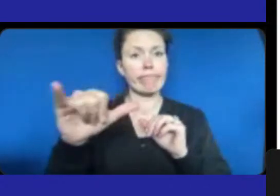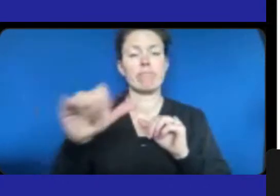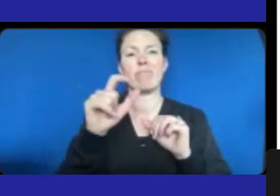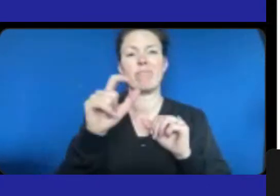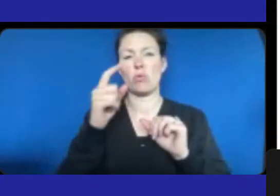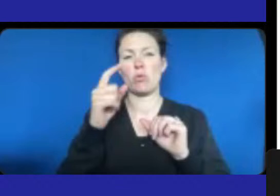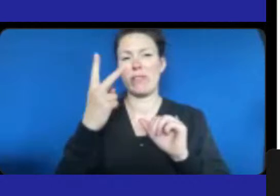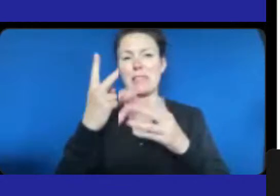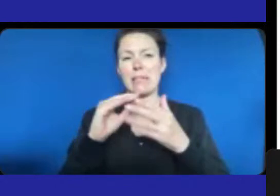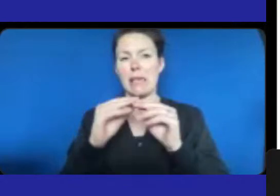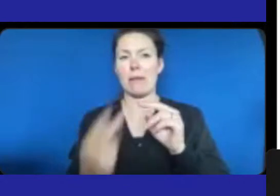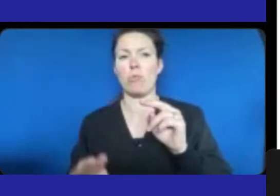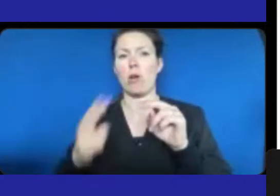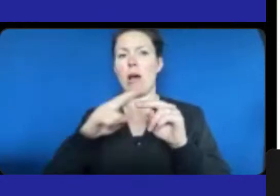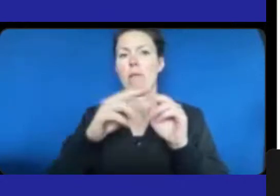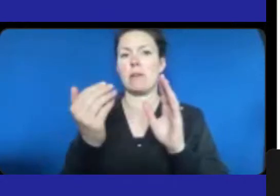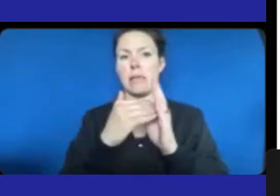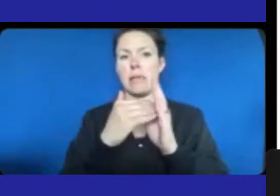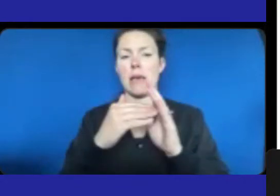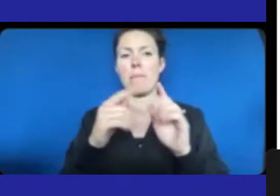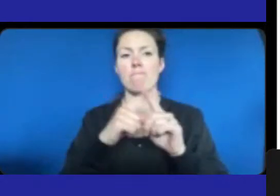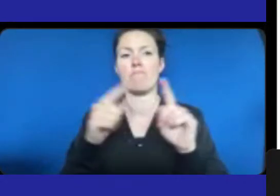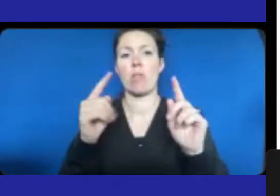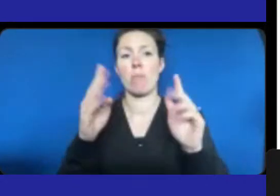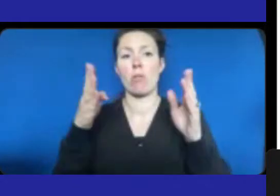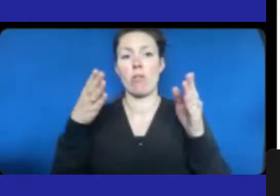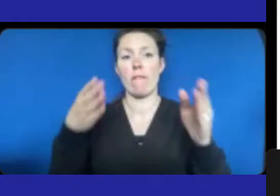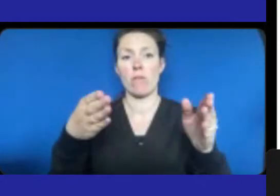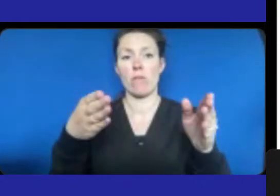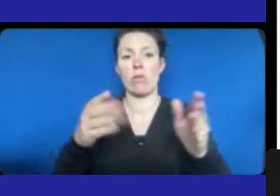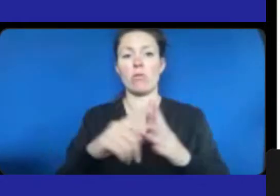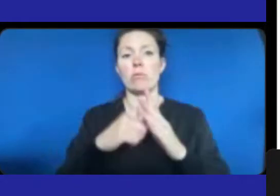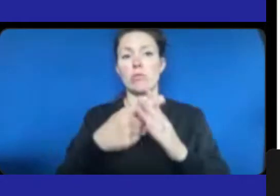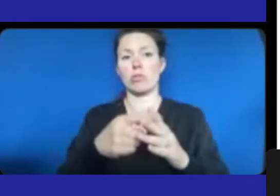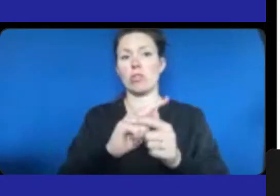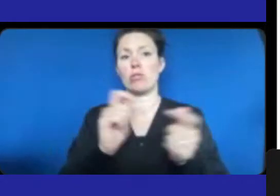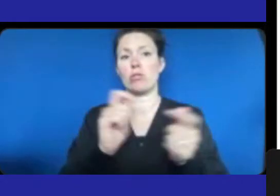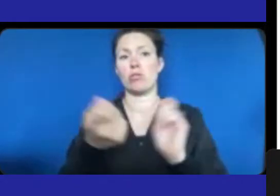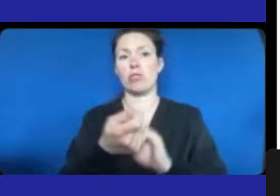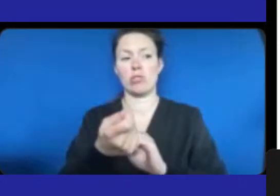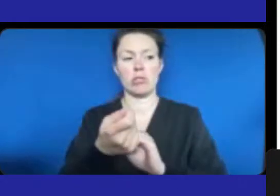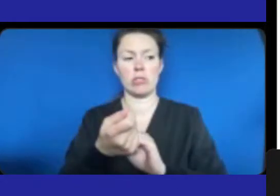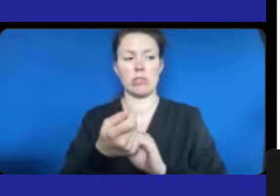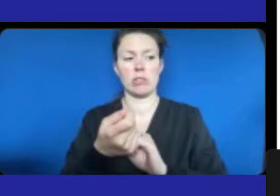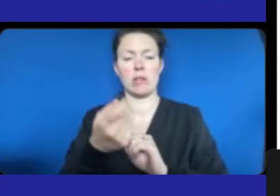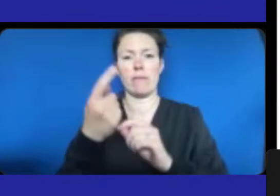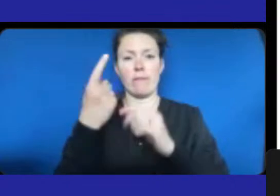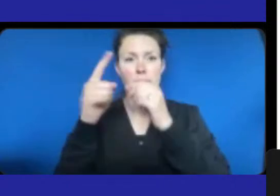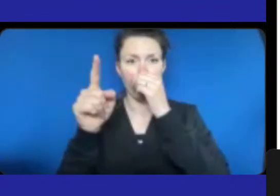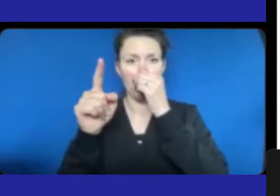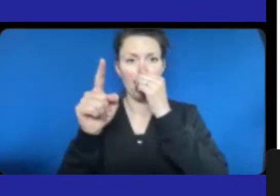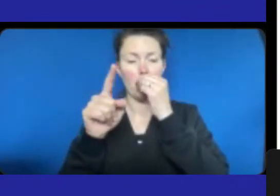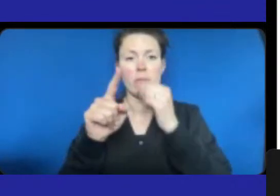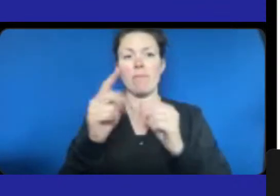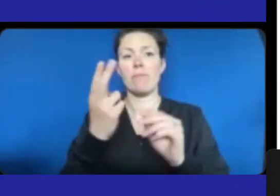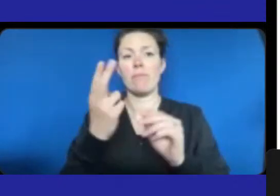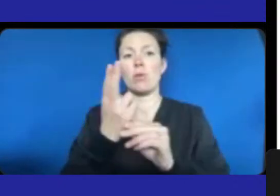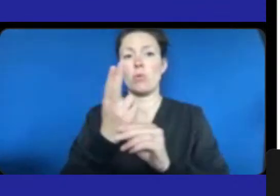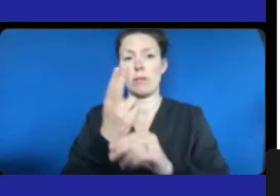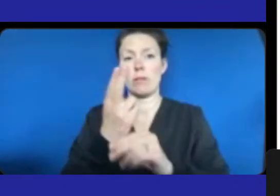back up. But I think the focus on this will start to shift towards the utilization and